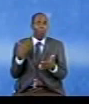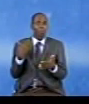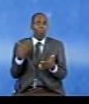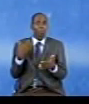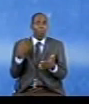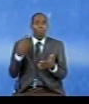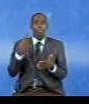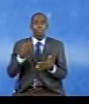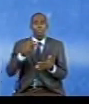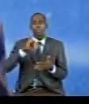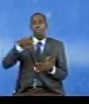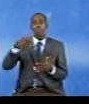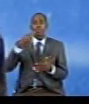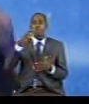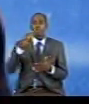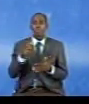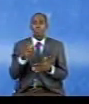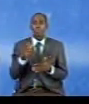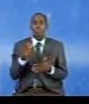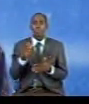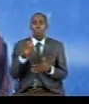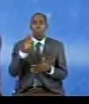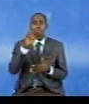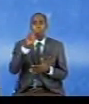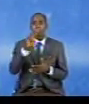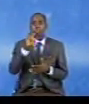June last year, 2021,